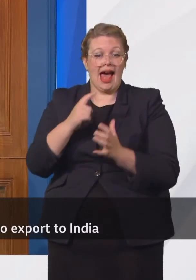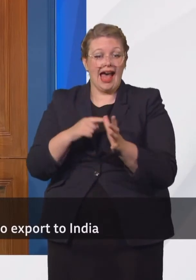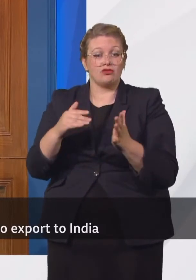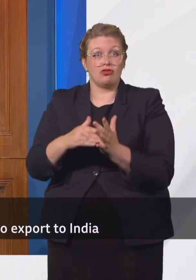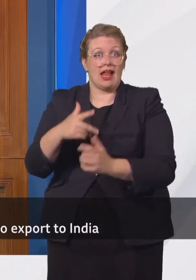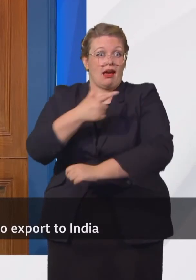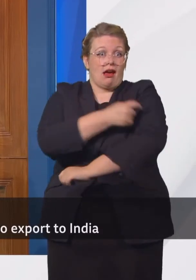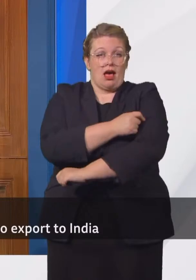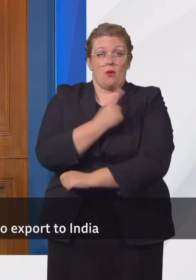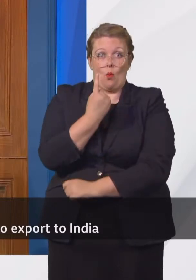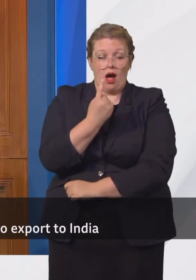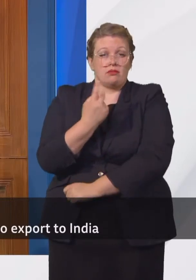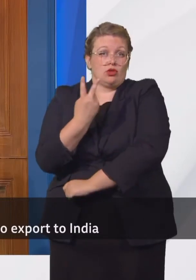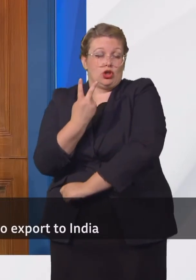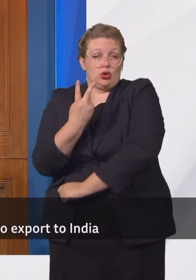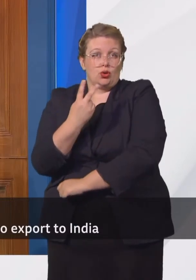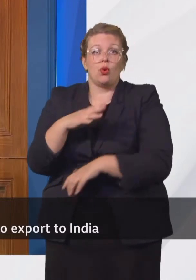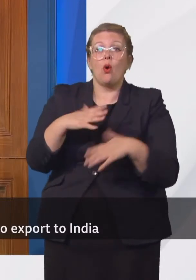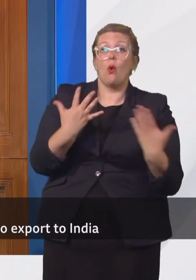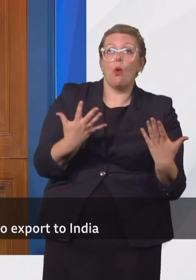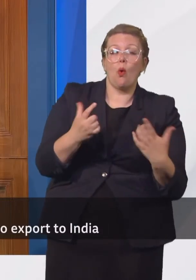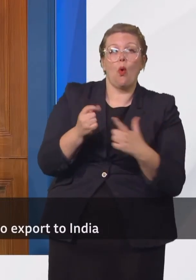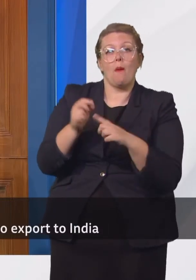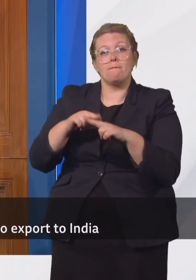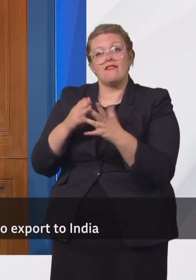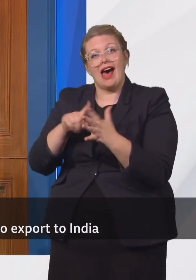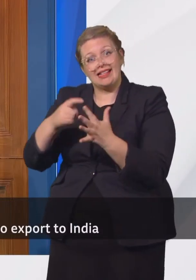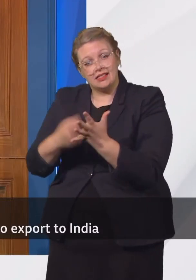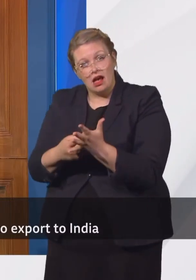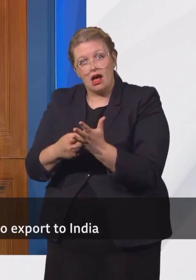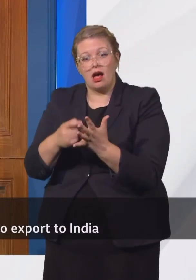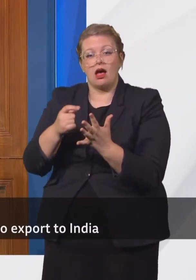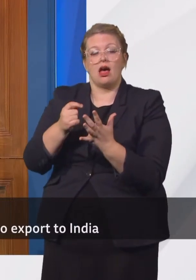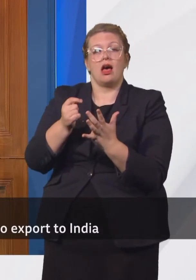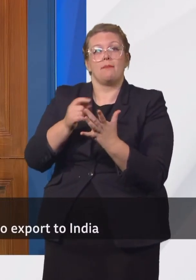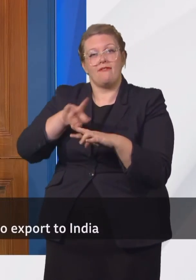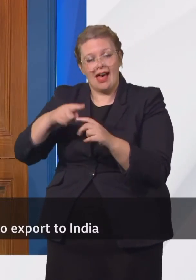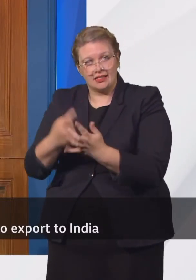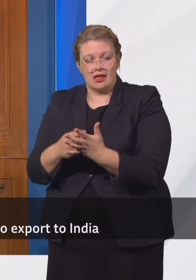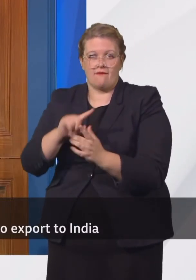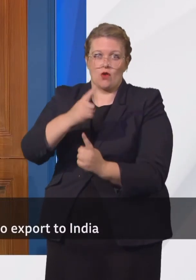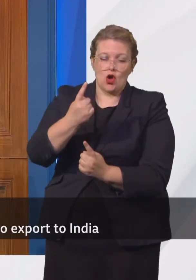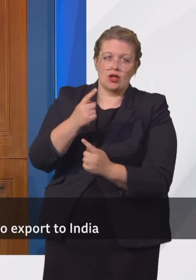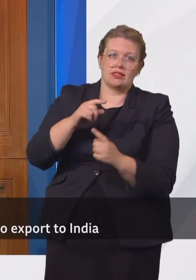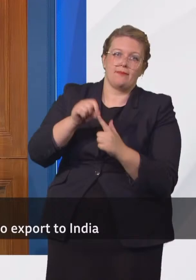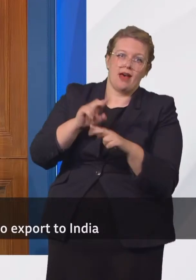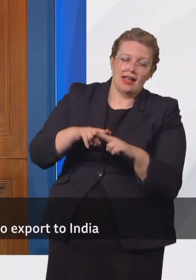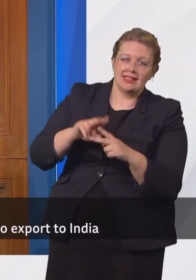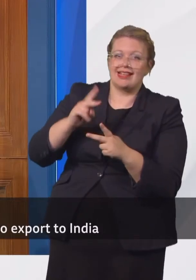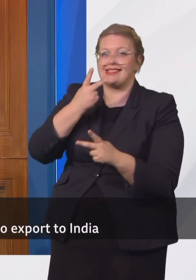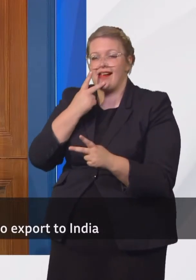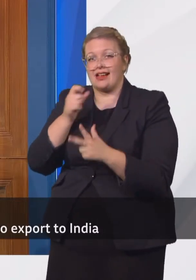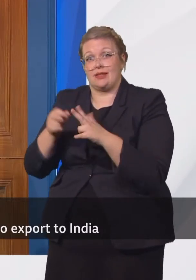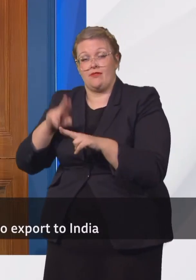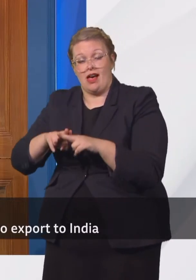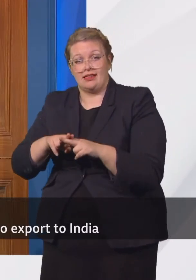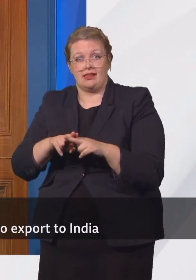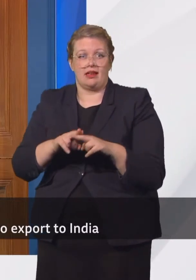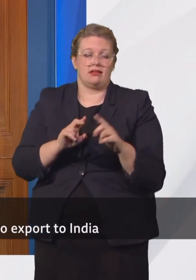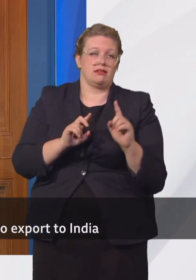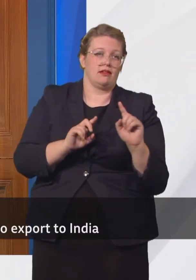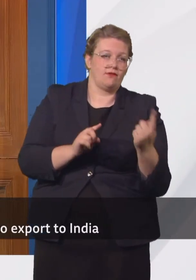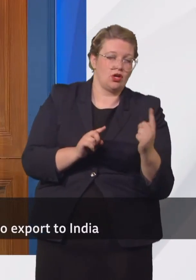primary course, or Pfizer as their 2-dose primary course. The question then